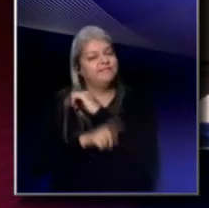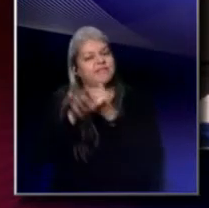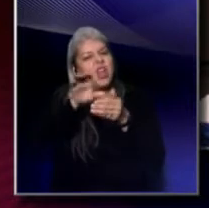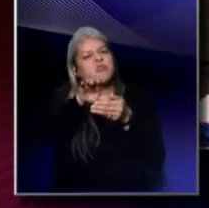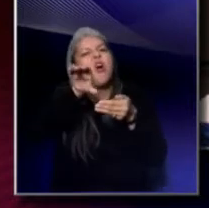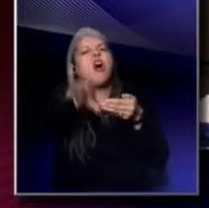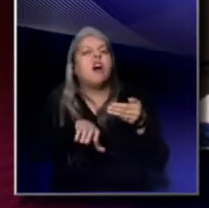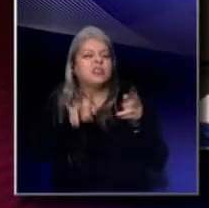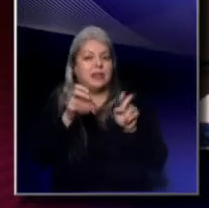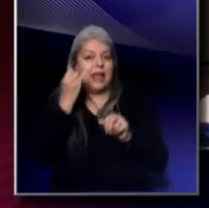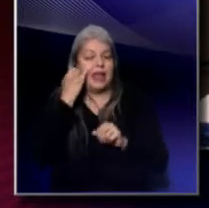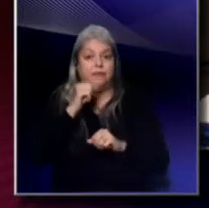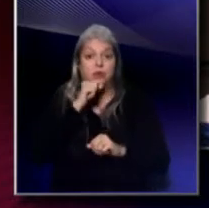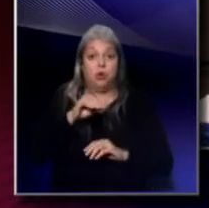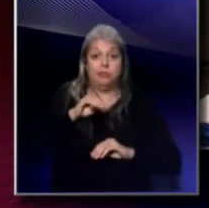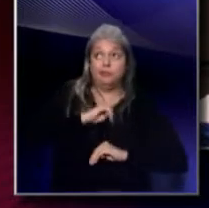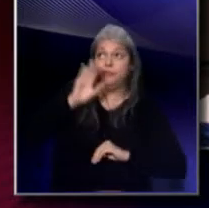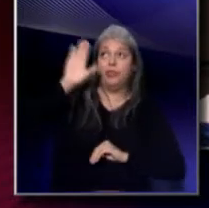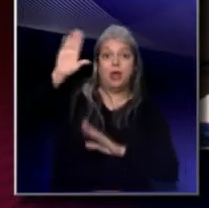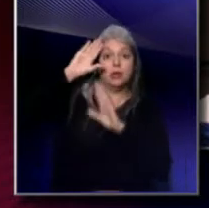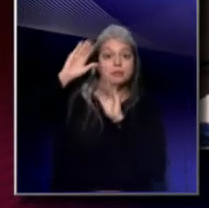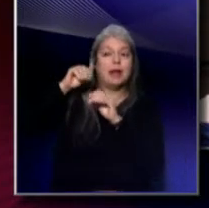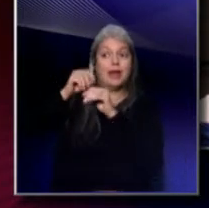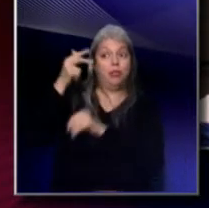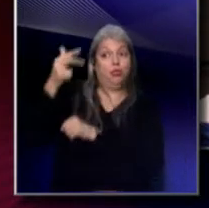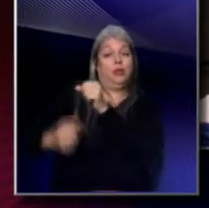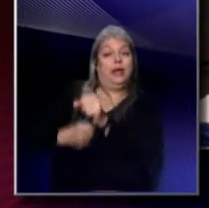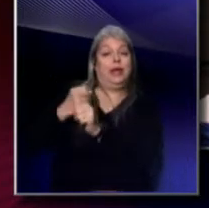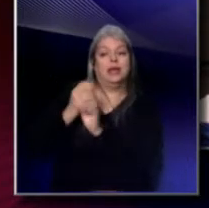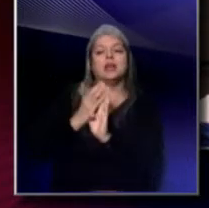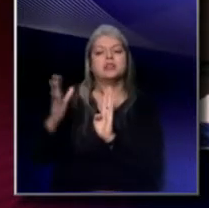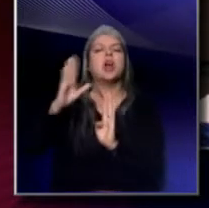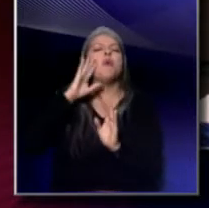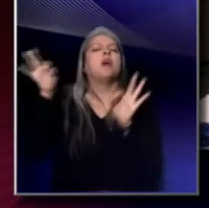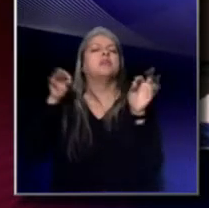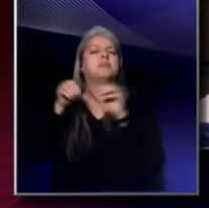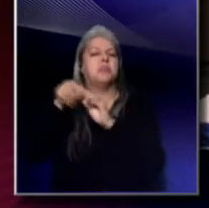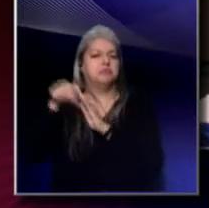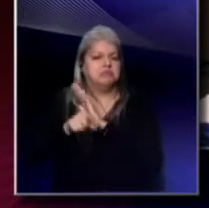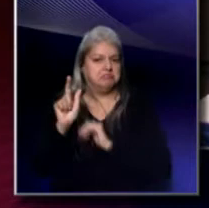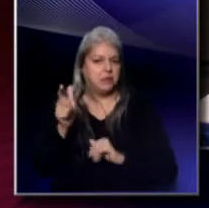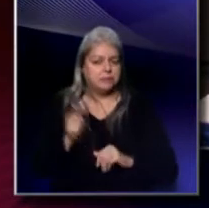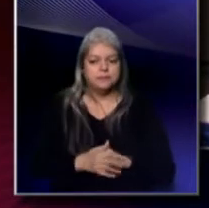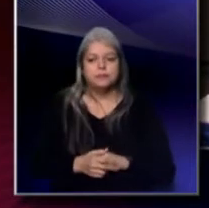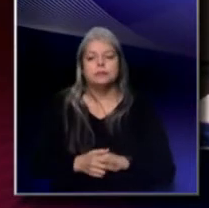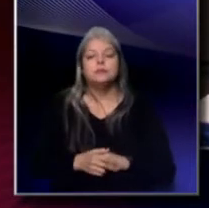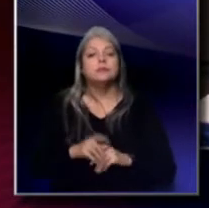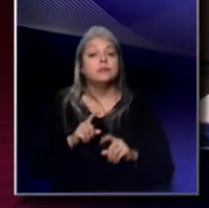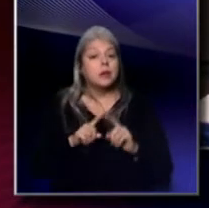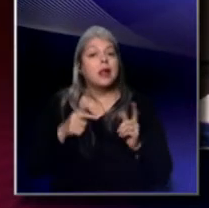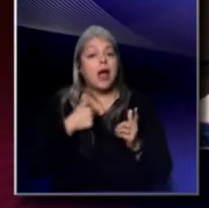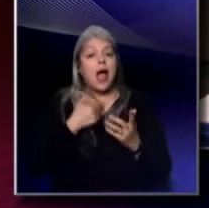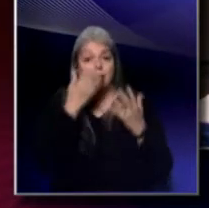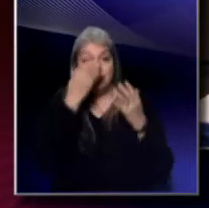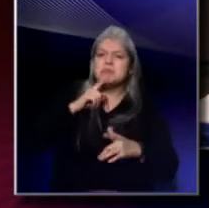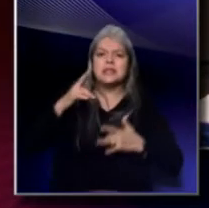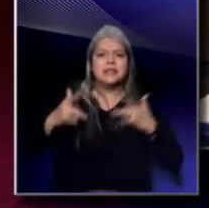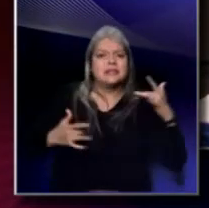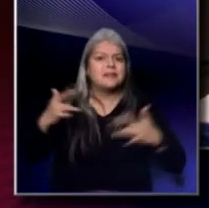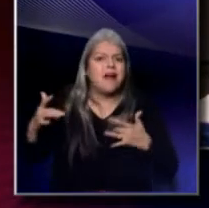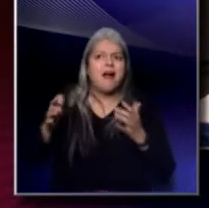achieve certain outcomes in 3 years. And we'll talk about that a little bit later. But I share that information with